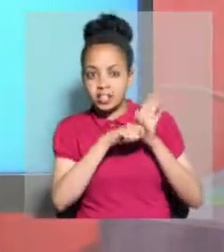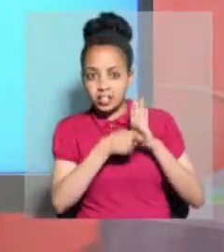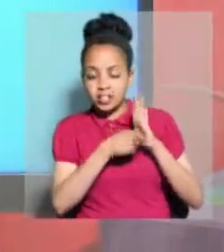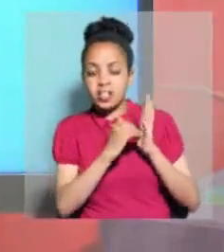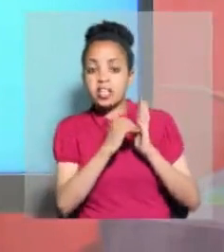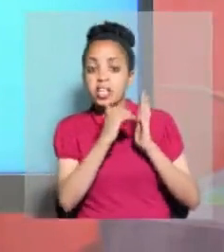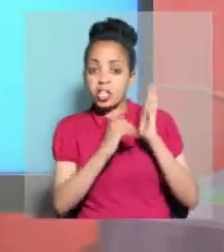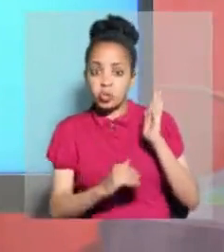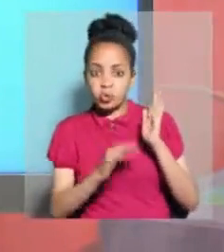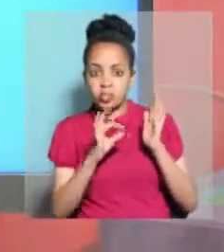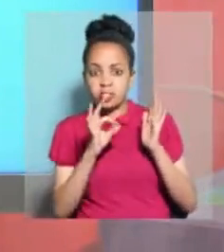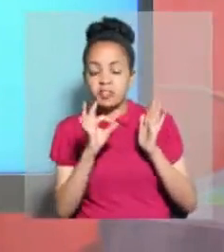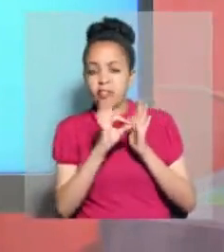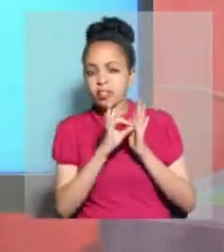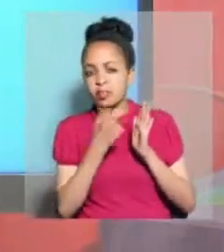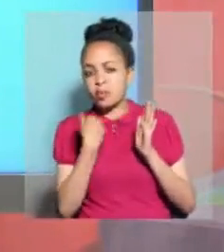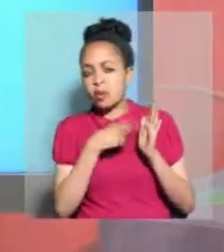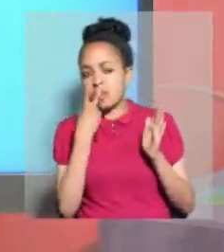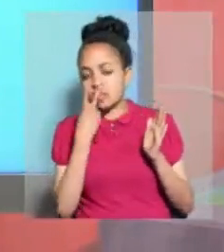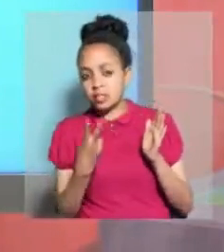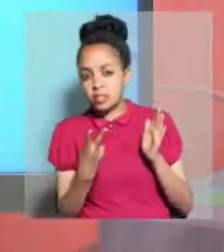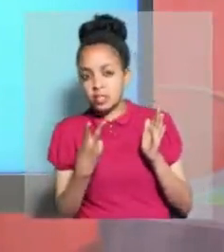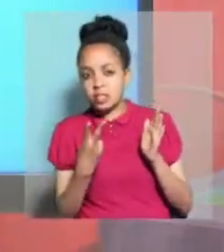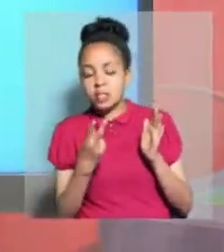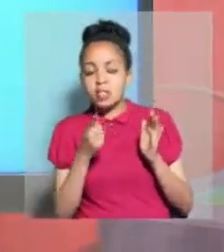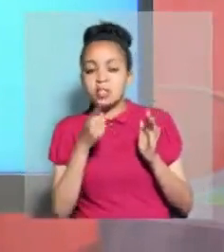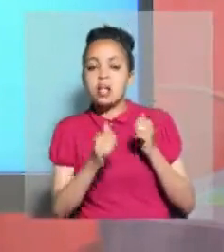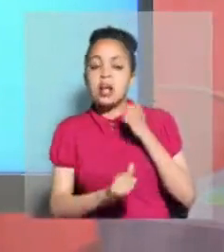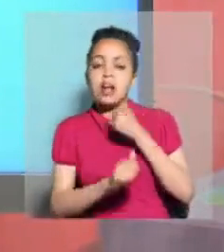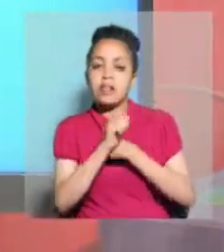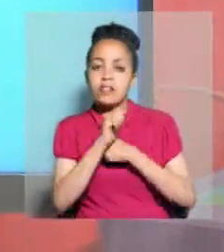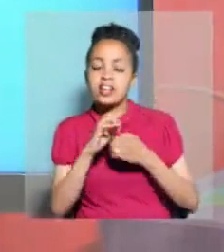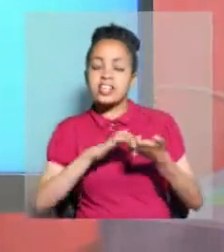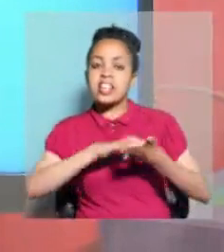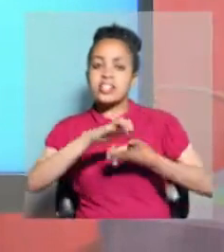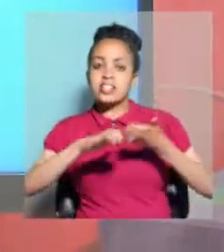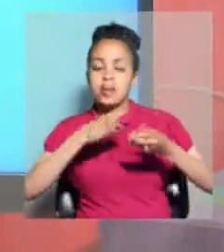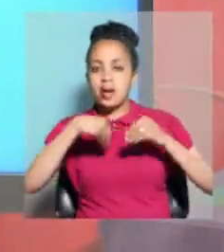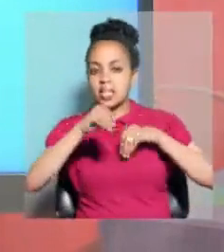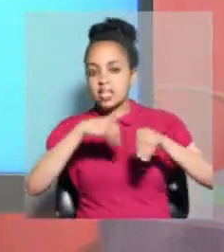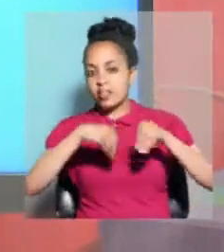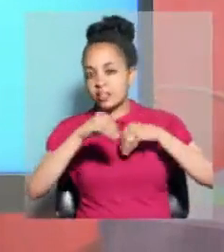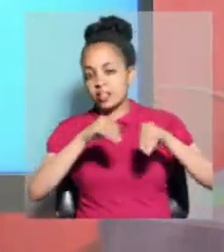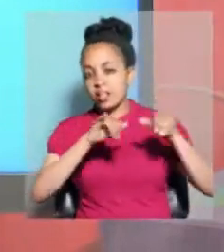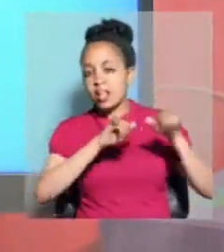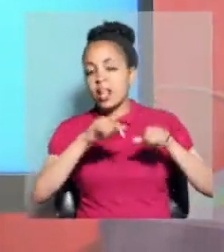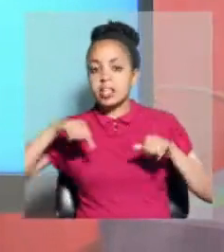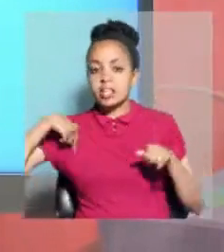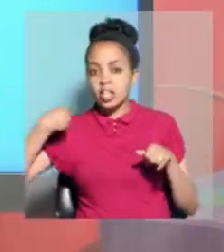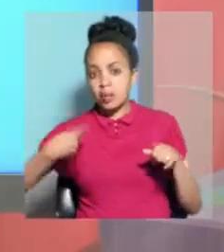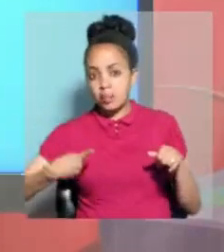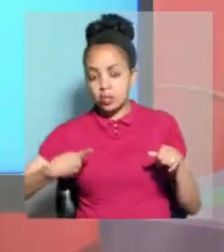feed model. As well, we have seen factors that affect an enzyme activity just like